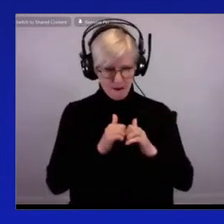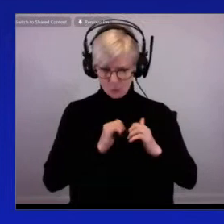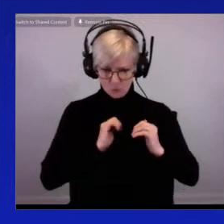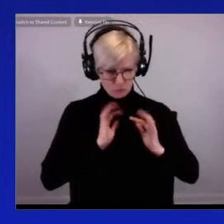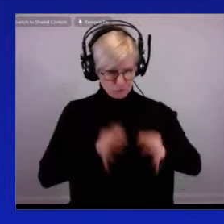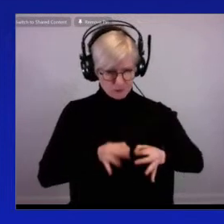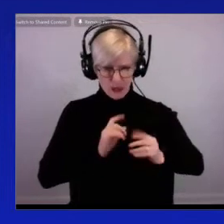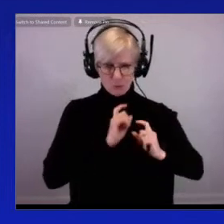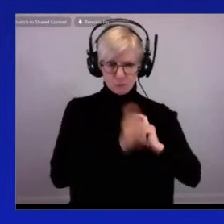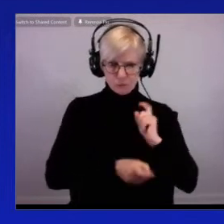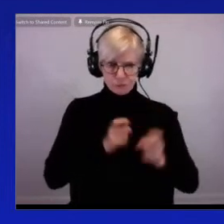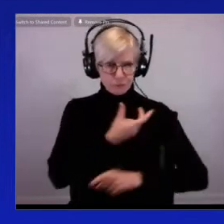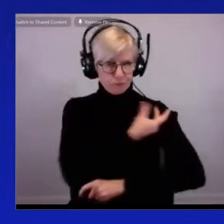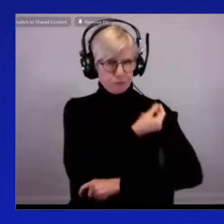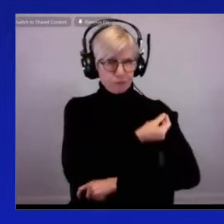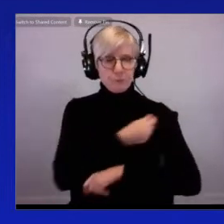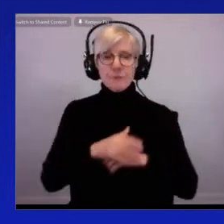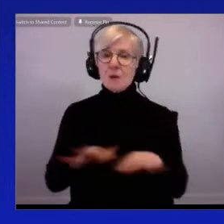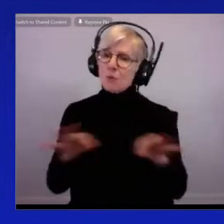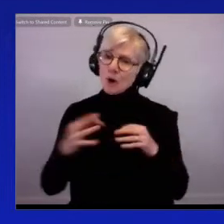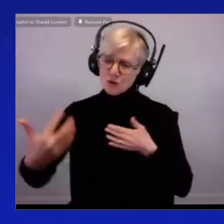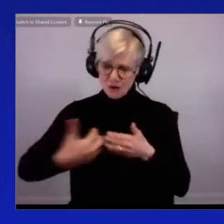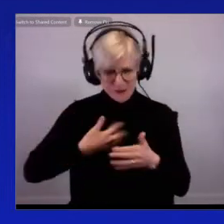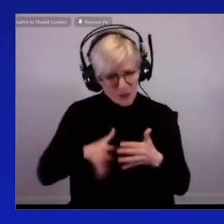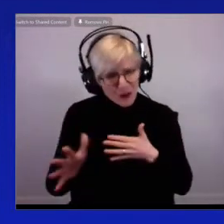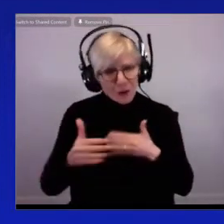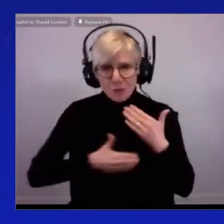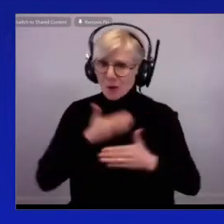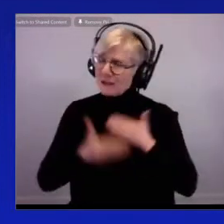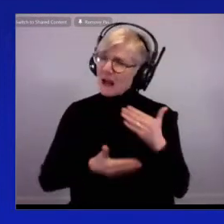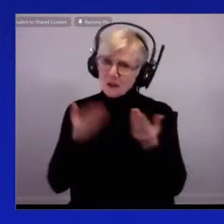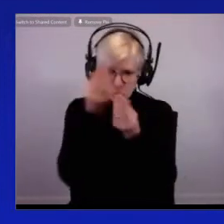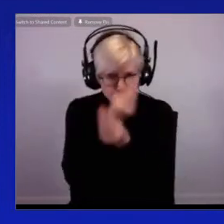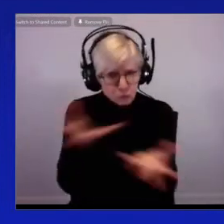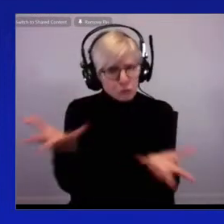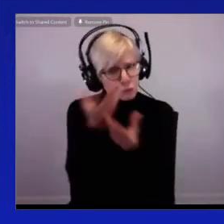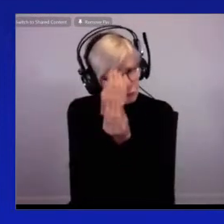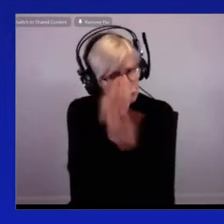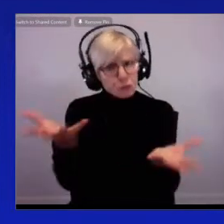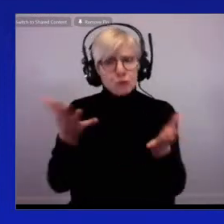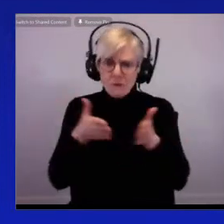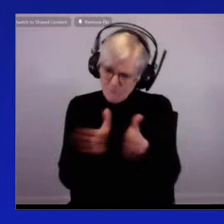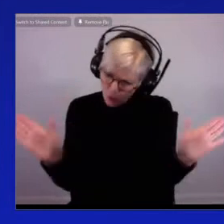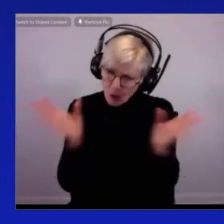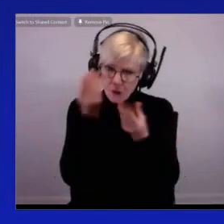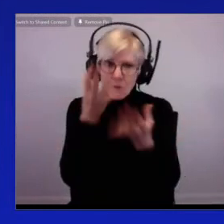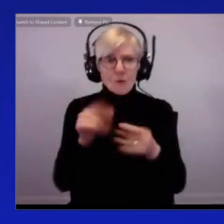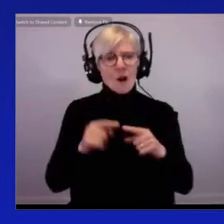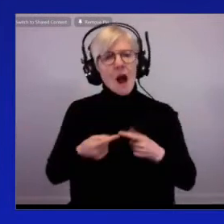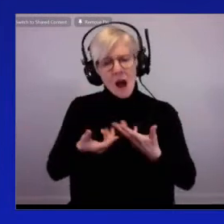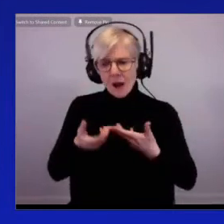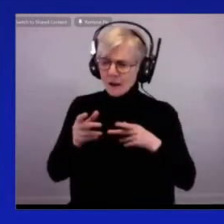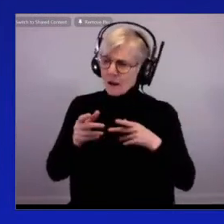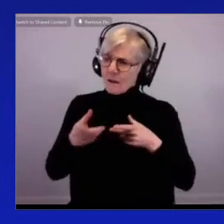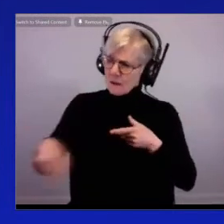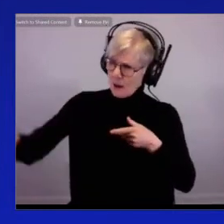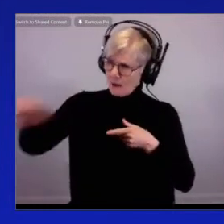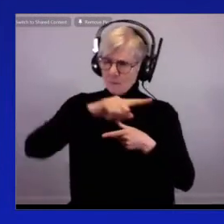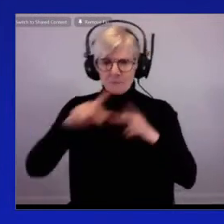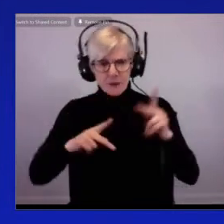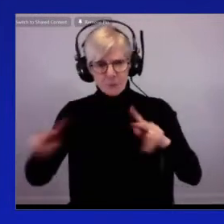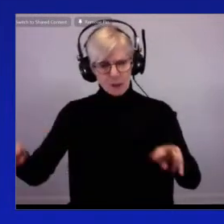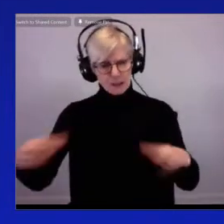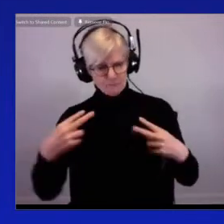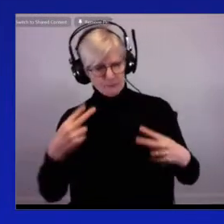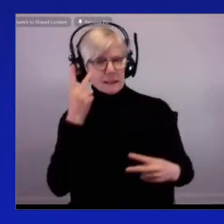want to have a transparent process that promotes equity, as I said, and public trust, that people can see who